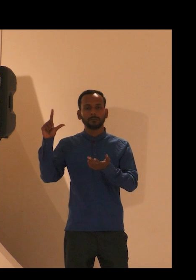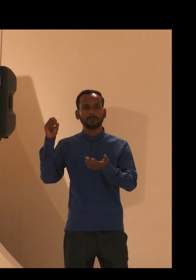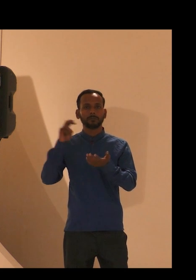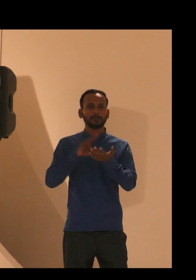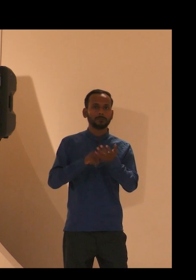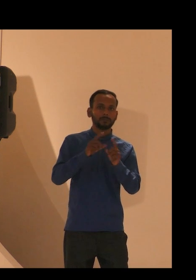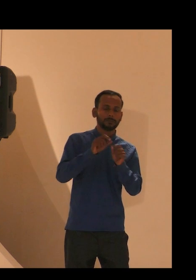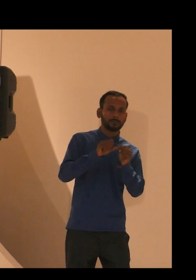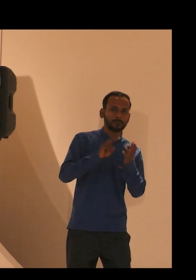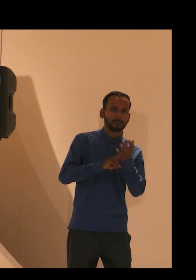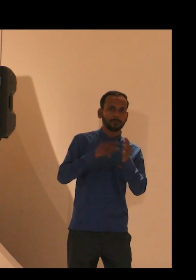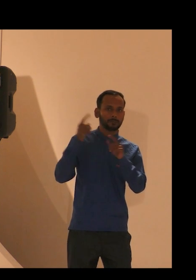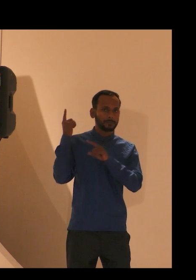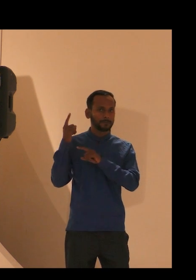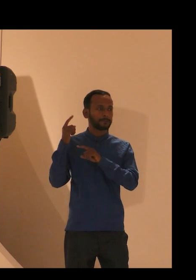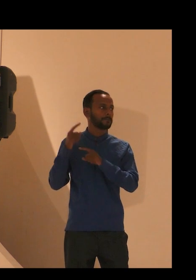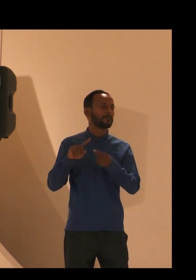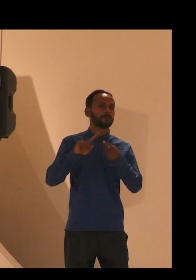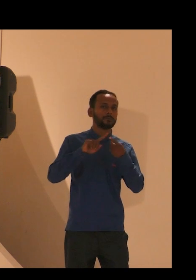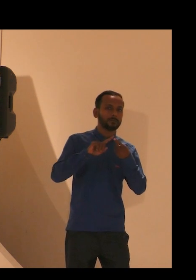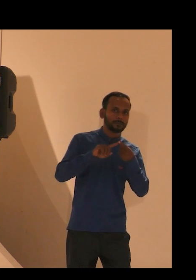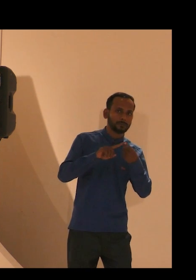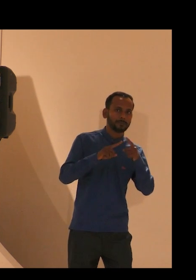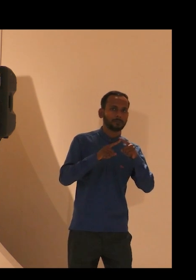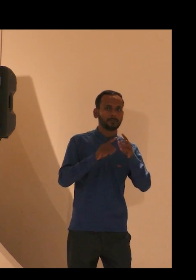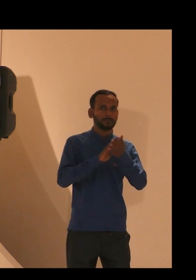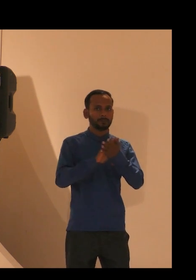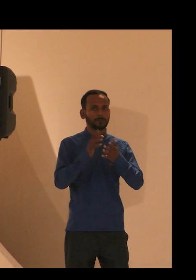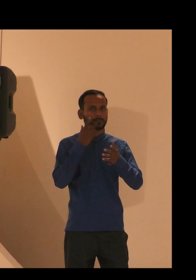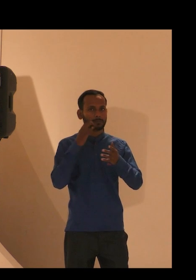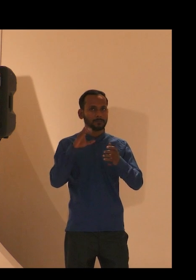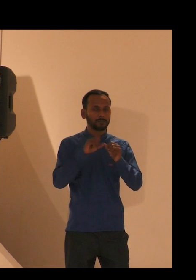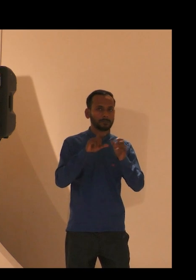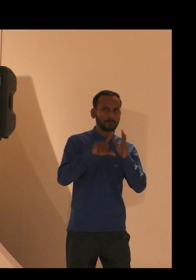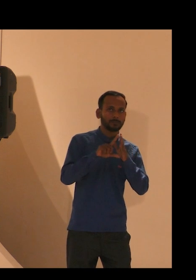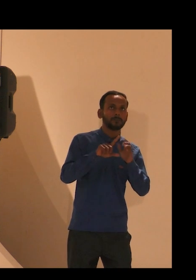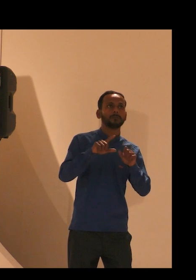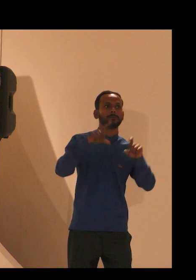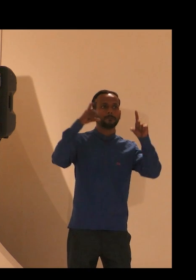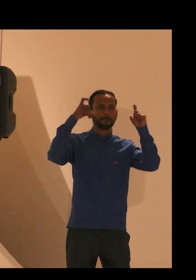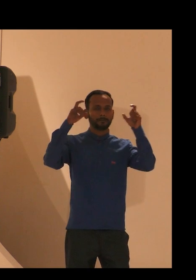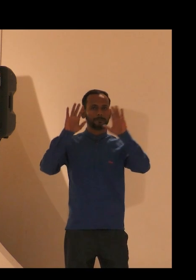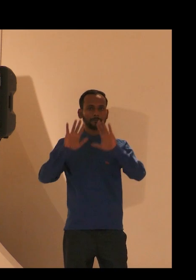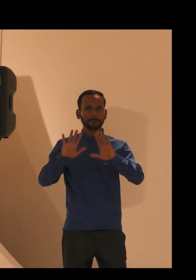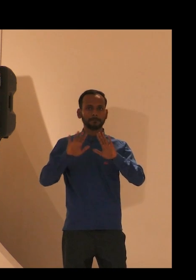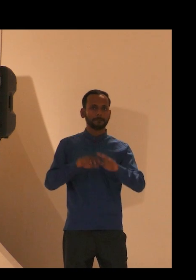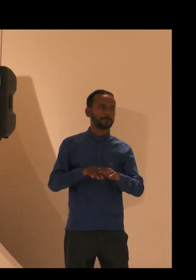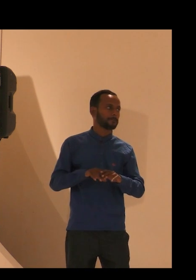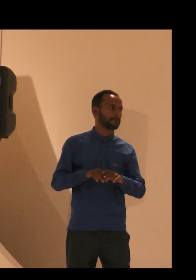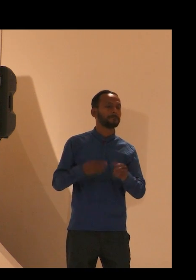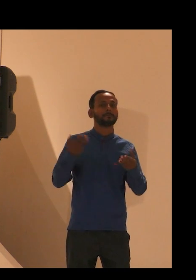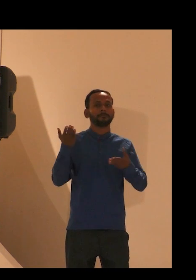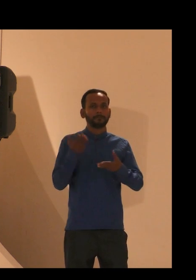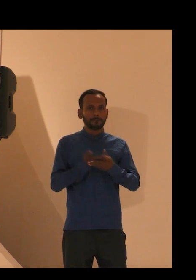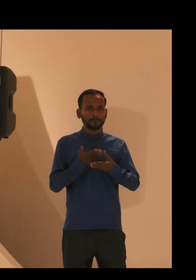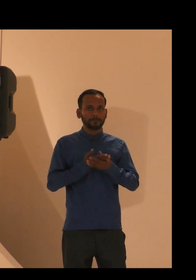trained for ethical nature photography with a view to with a view to documenting the